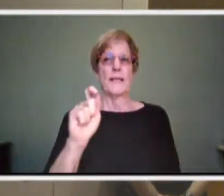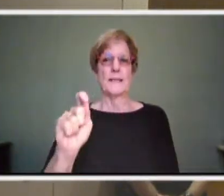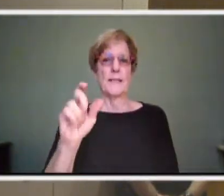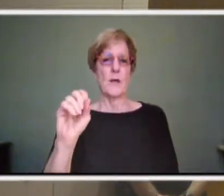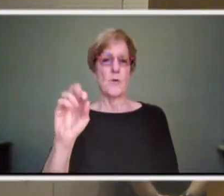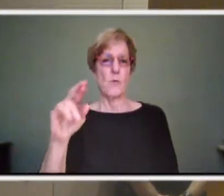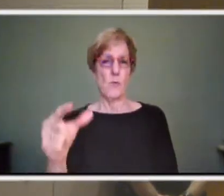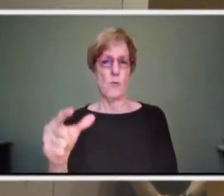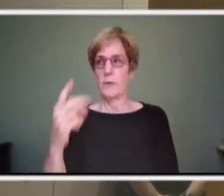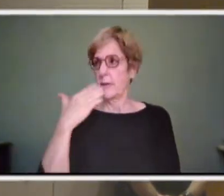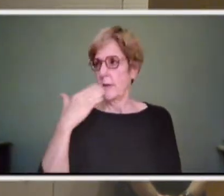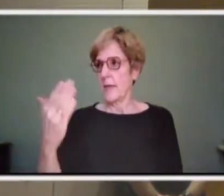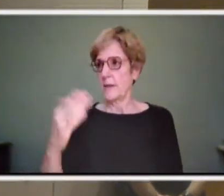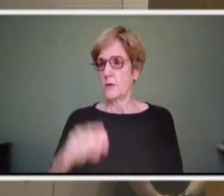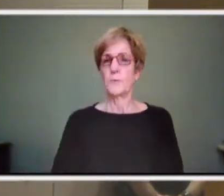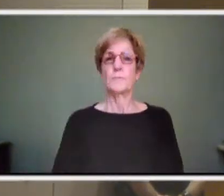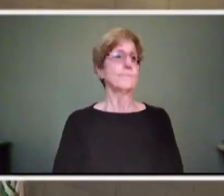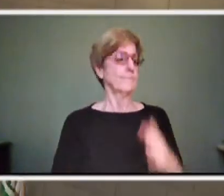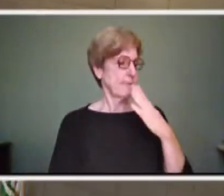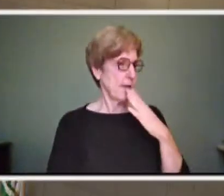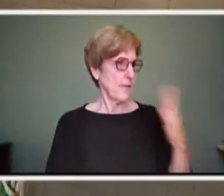Tem. Thank you very much.